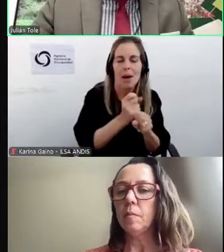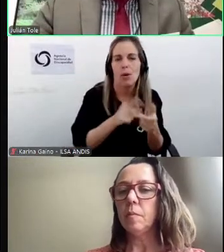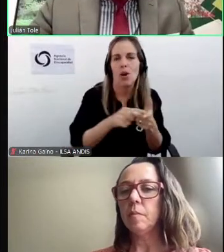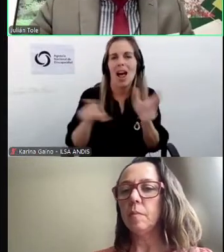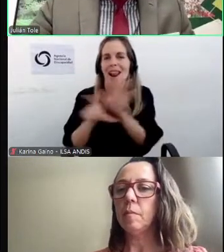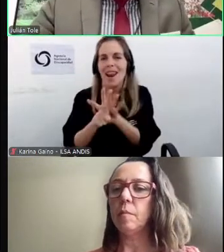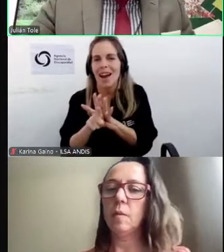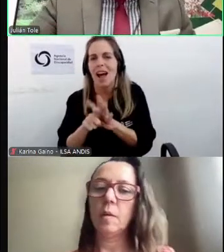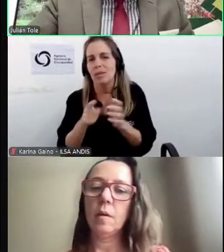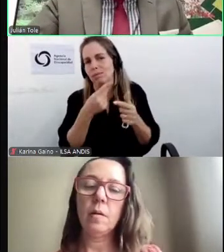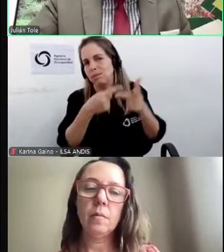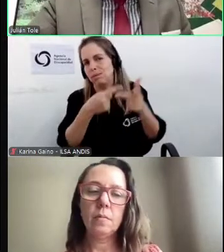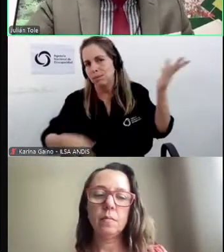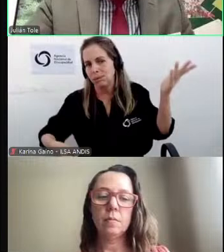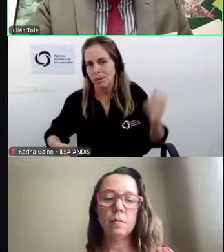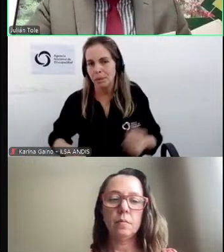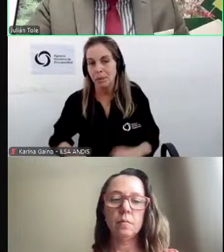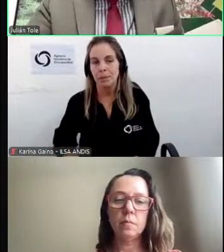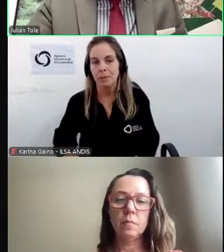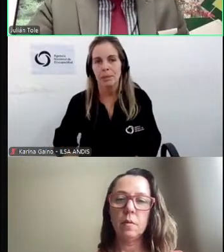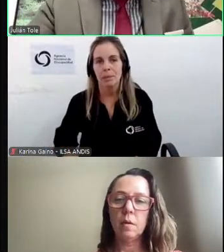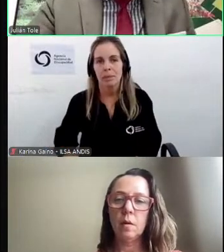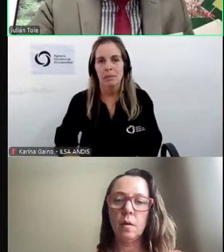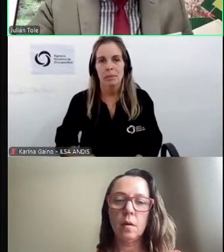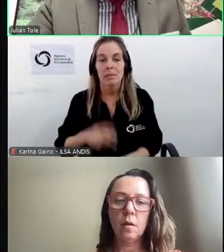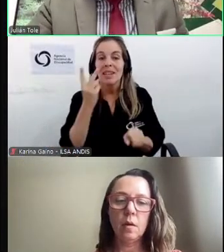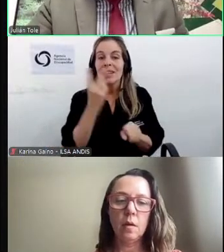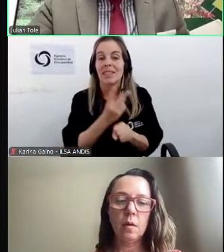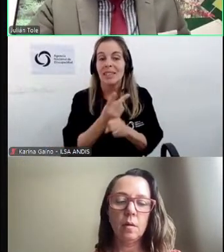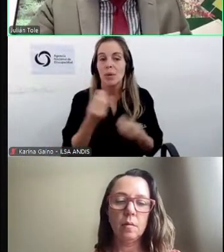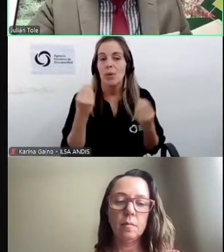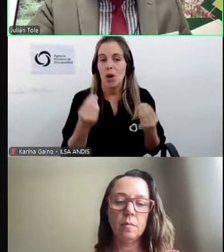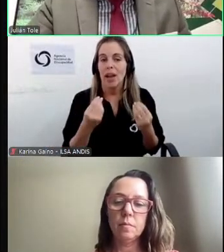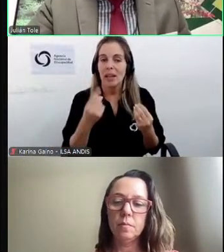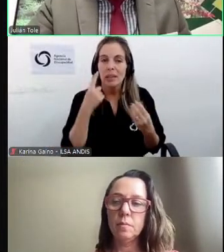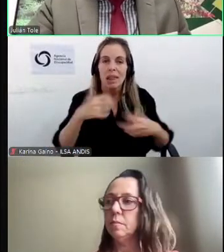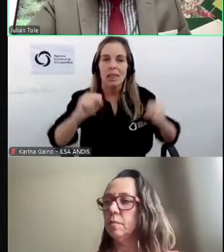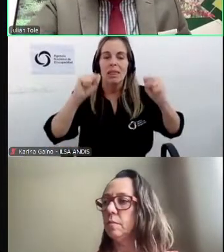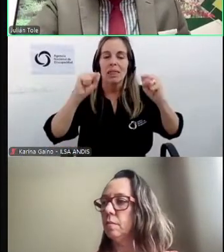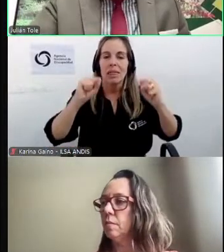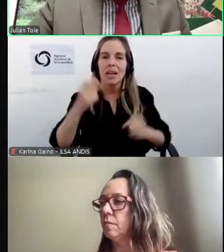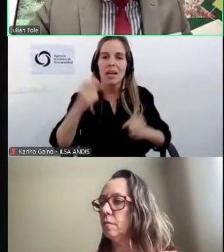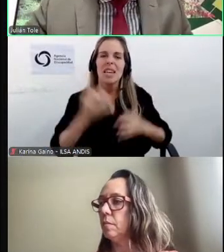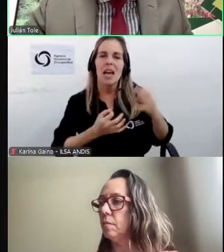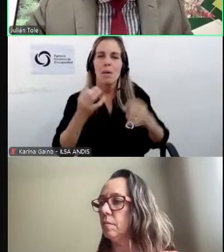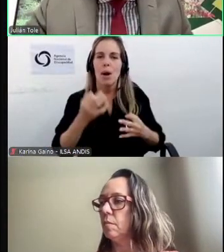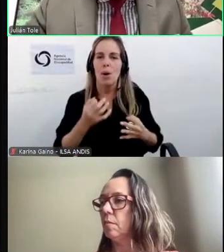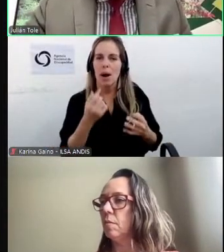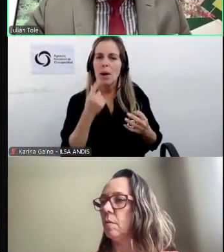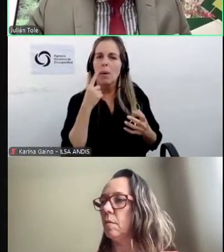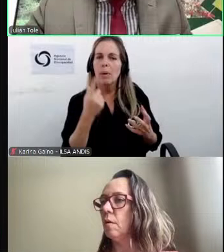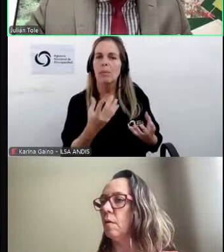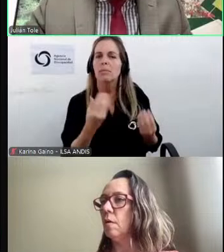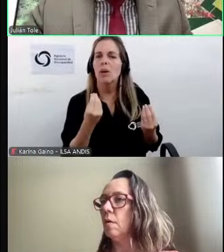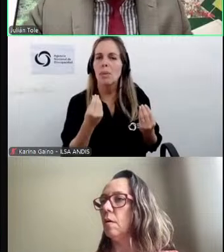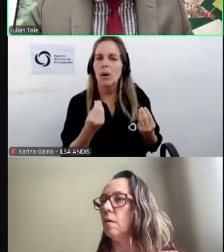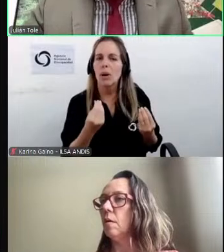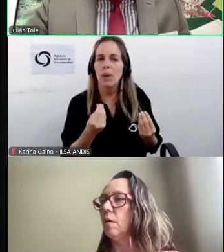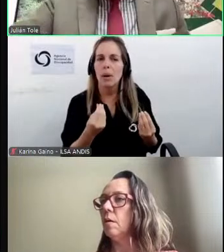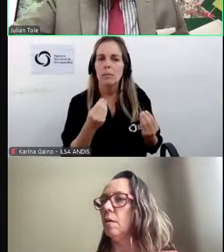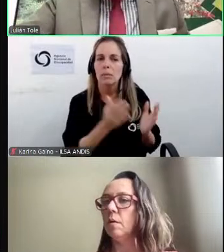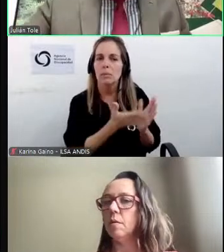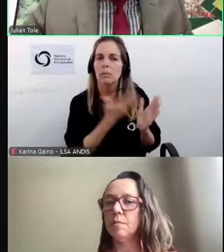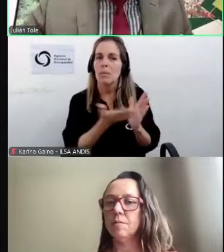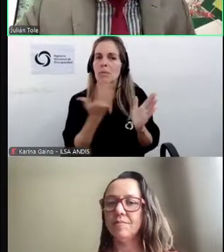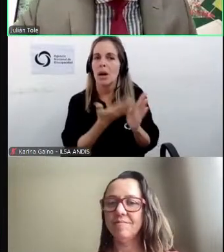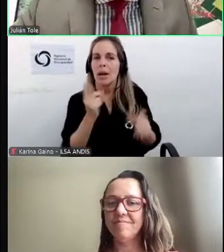that to legal topics, and this goes far beyond that. The second of them has to do with identifying and evaluating. How do